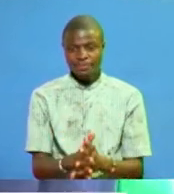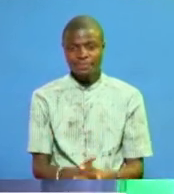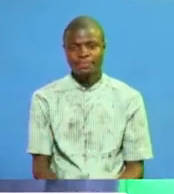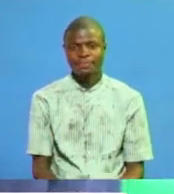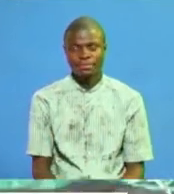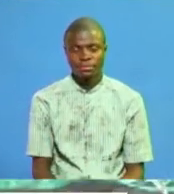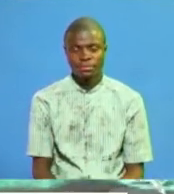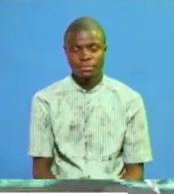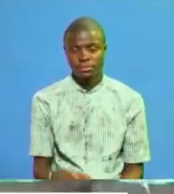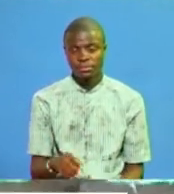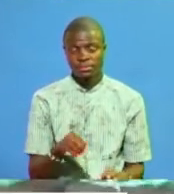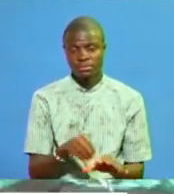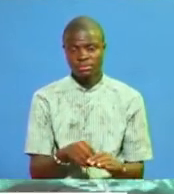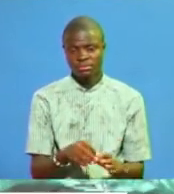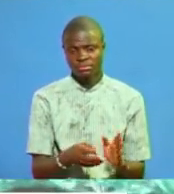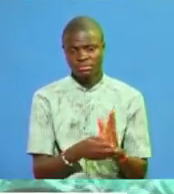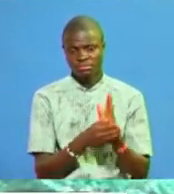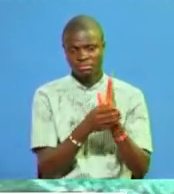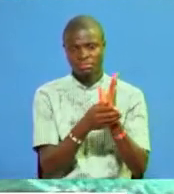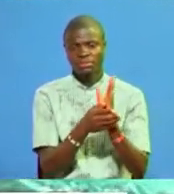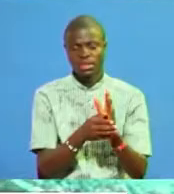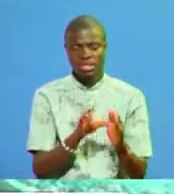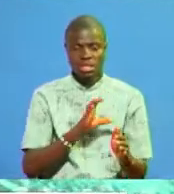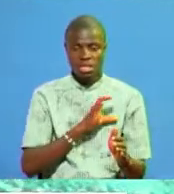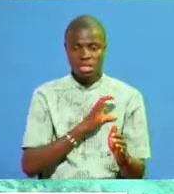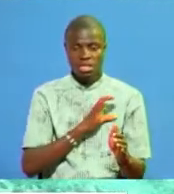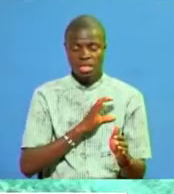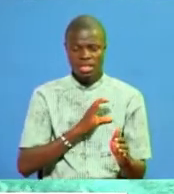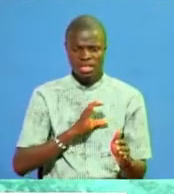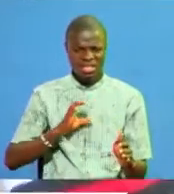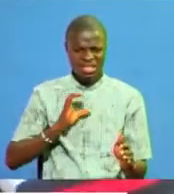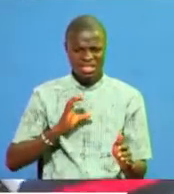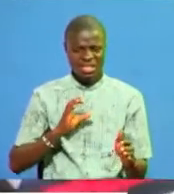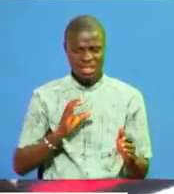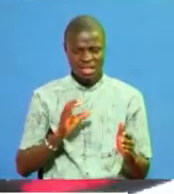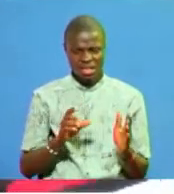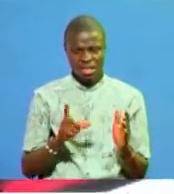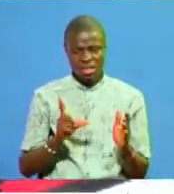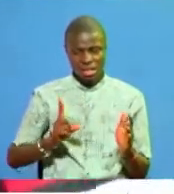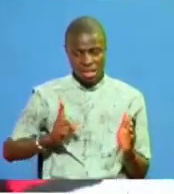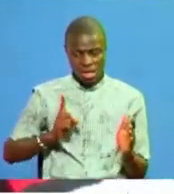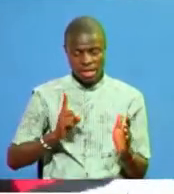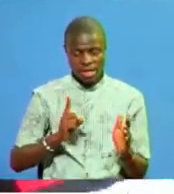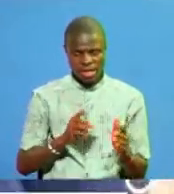In the leadership of their chair lady, Ms. Florence Oyombe, the fishmongers